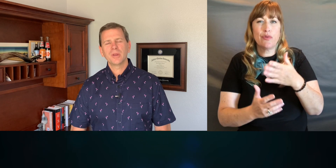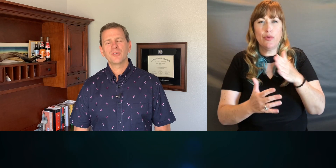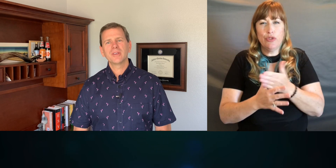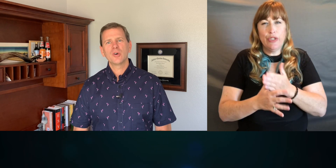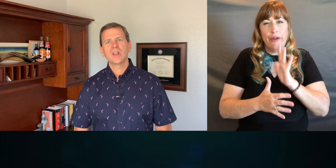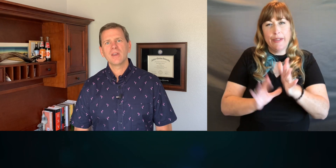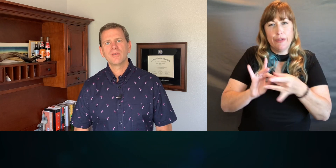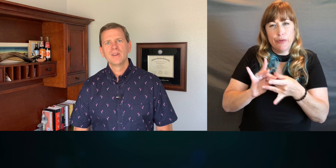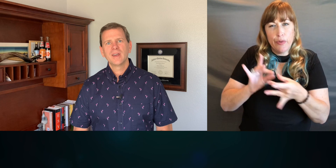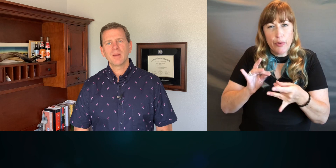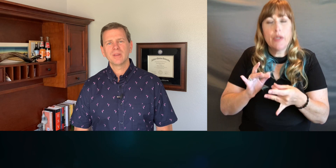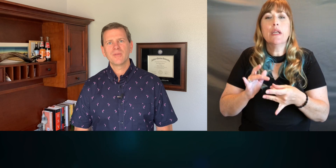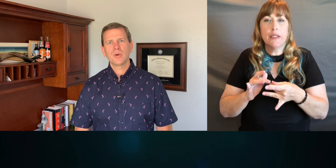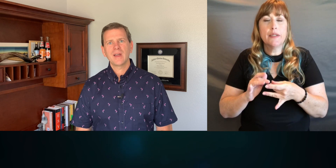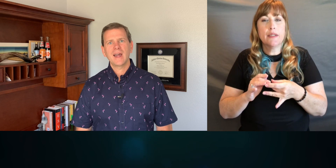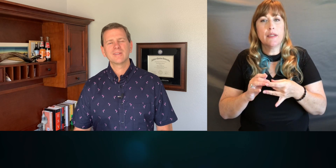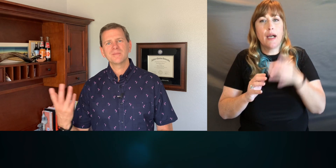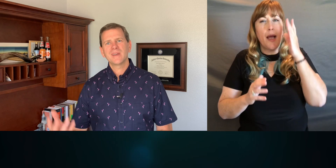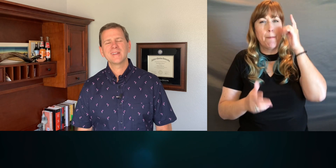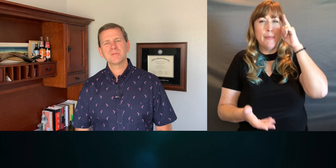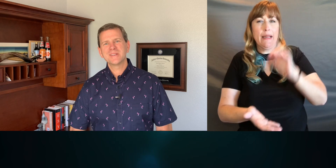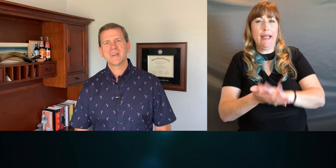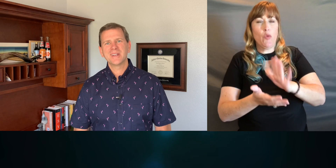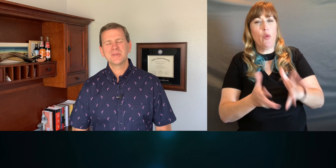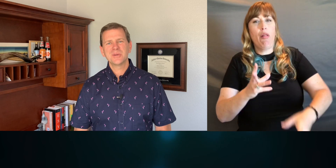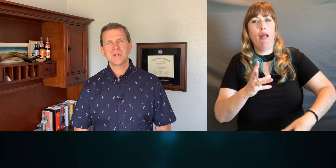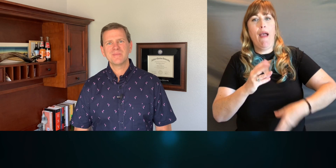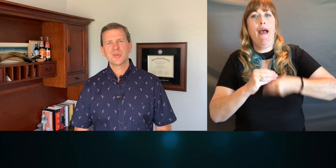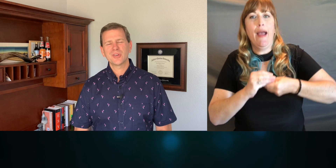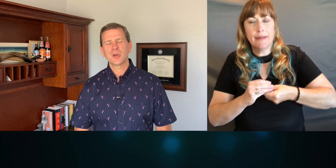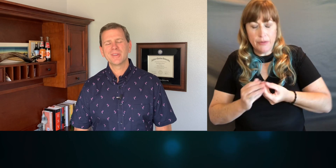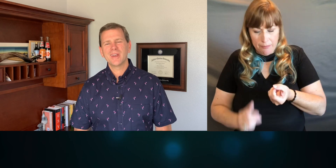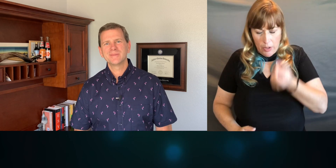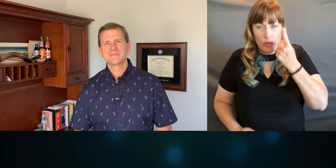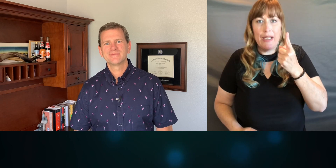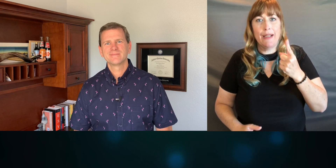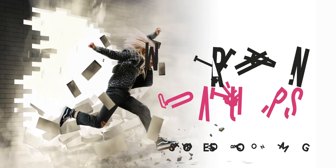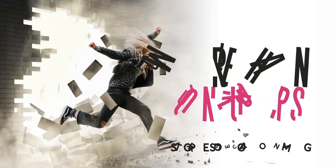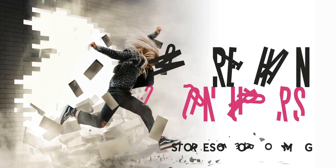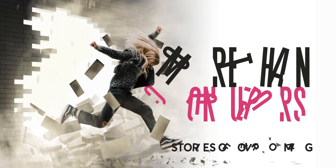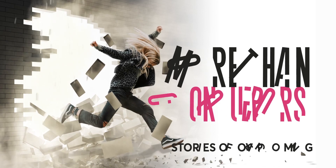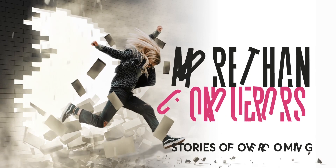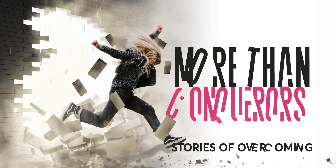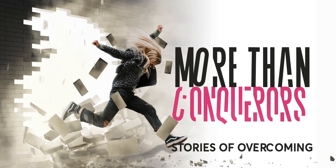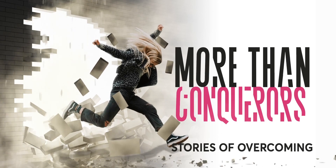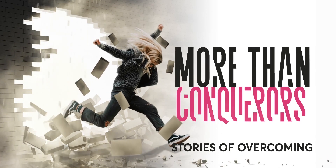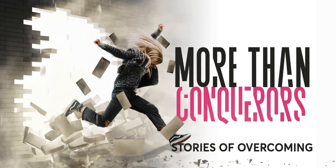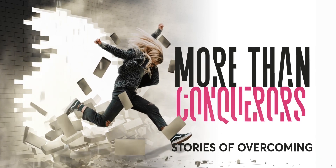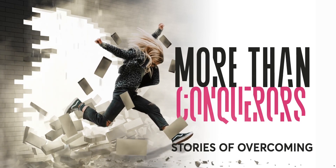share a little bit from his own life. And I believe that will add some insight into to our sermon today.